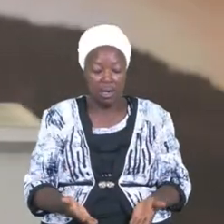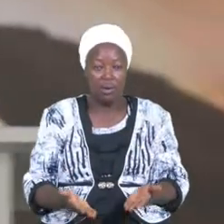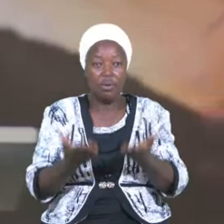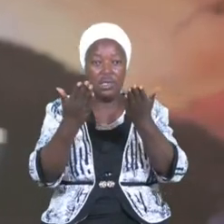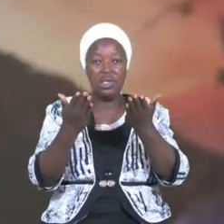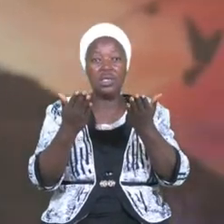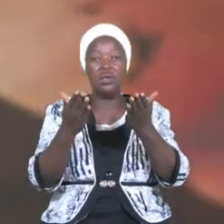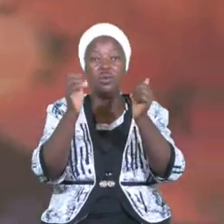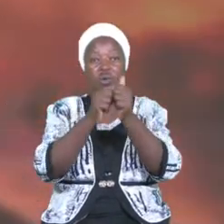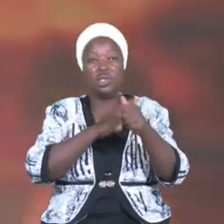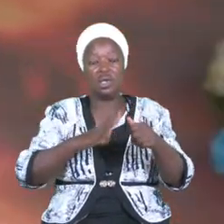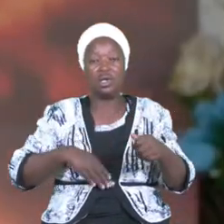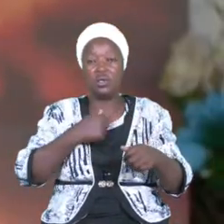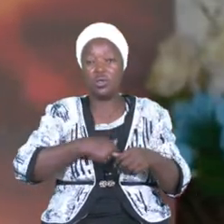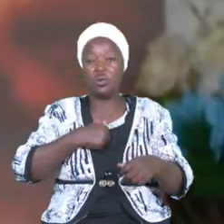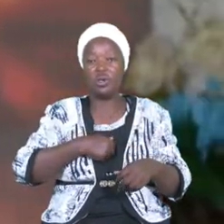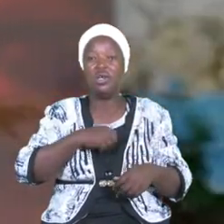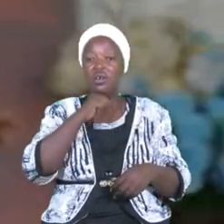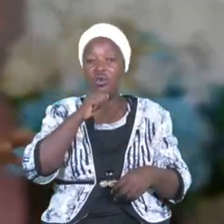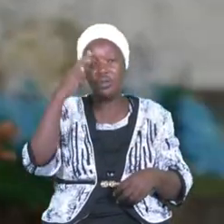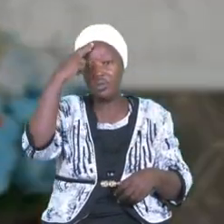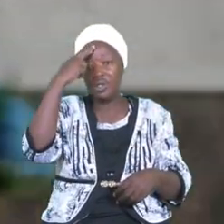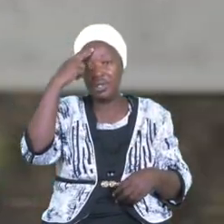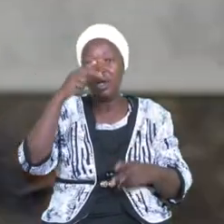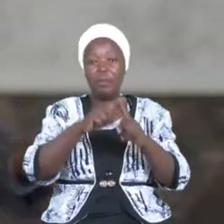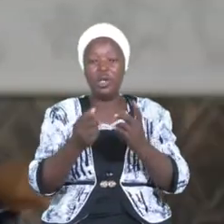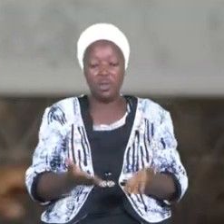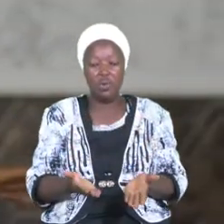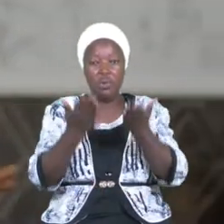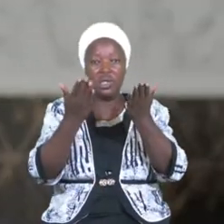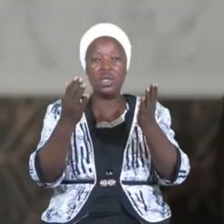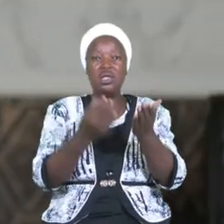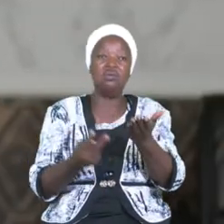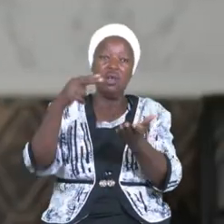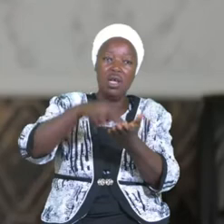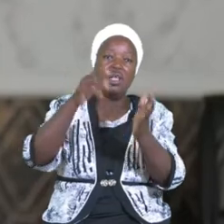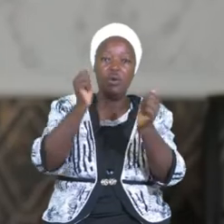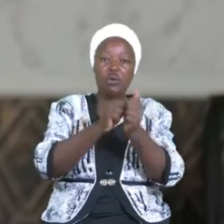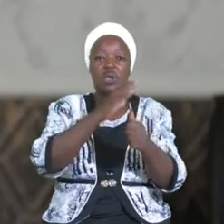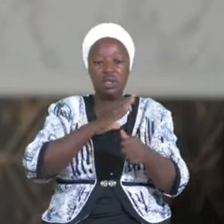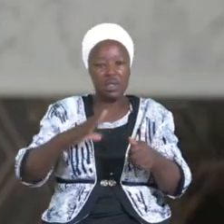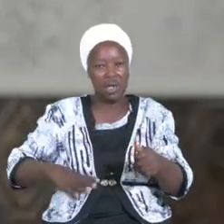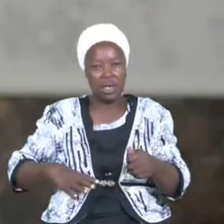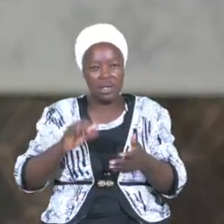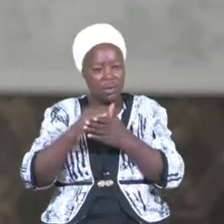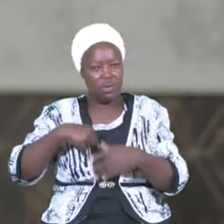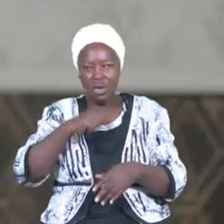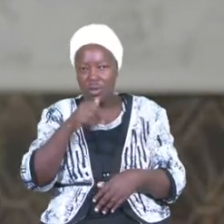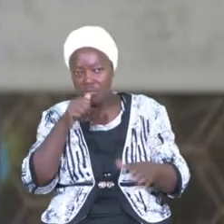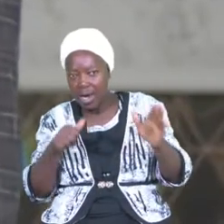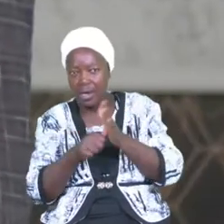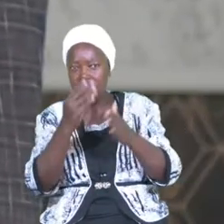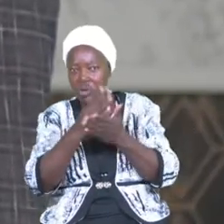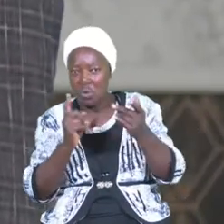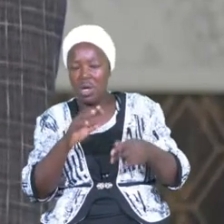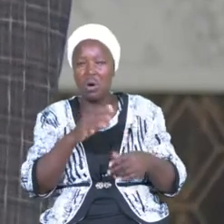grave, we're no more covered up, we're no more hibernating somewhere, hiding somewhere behind